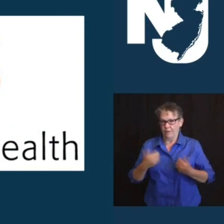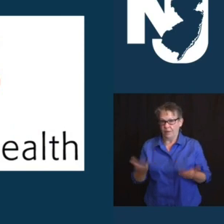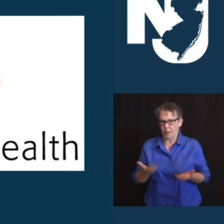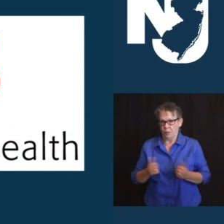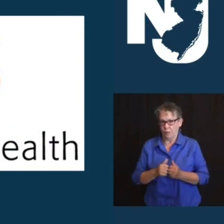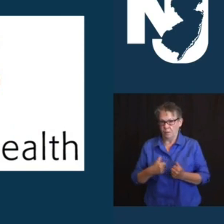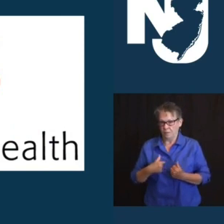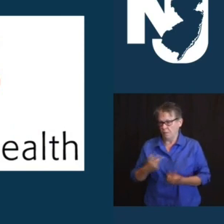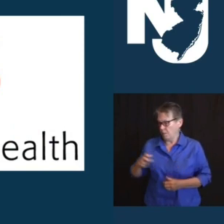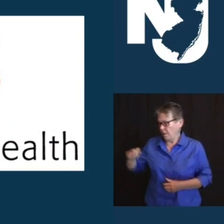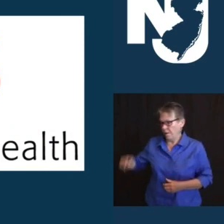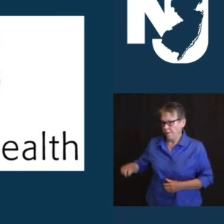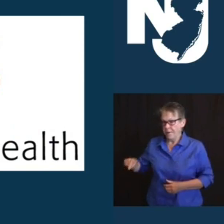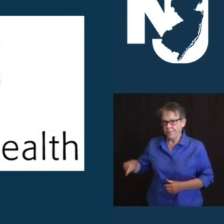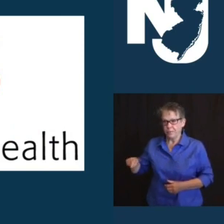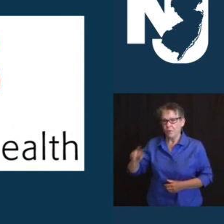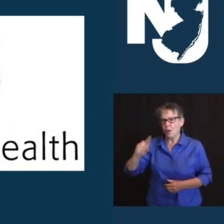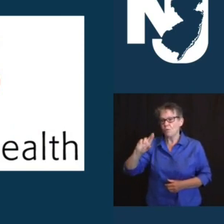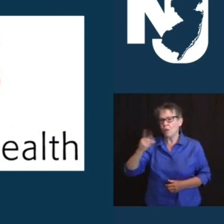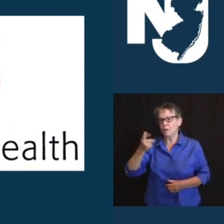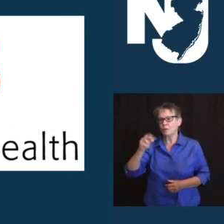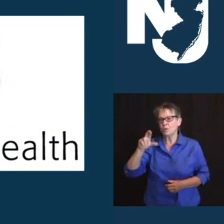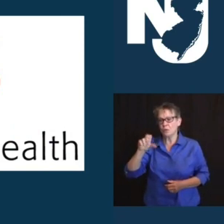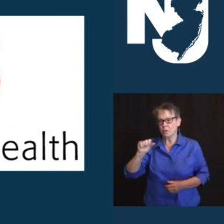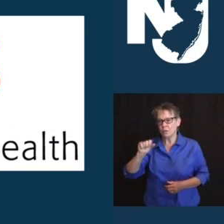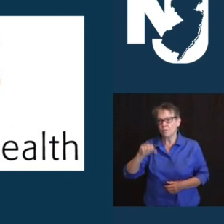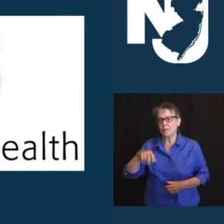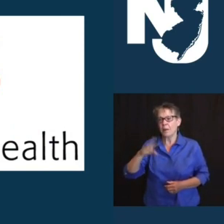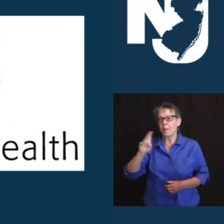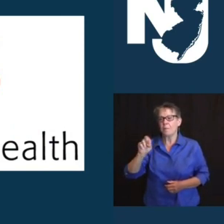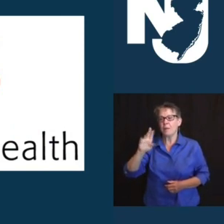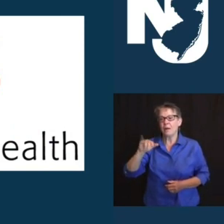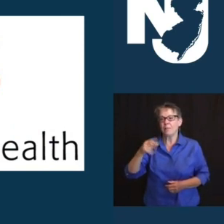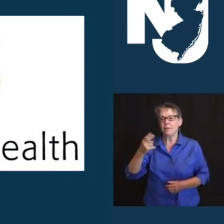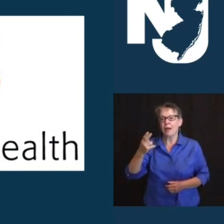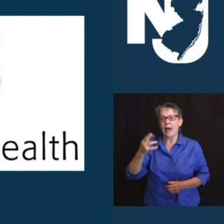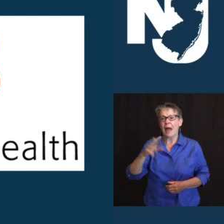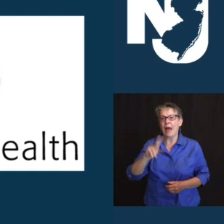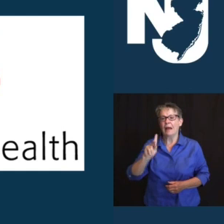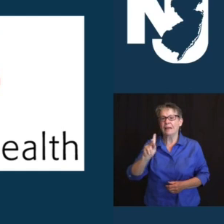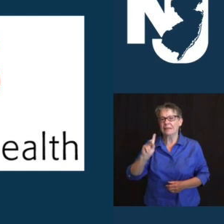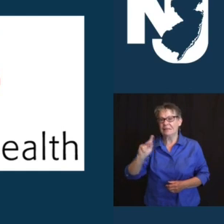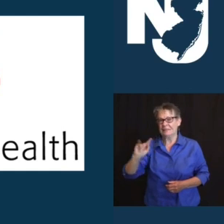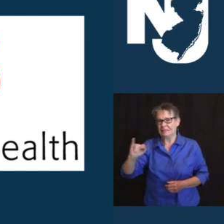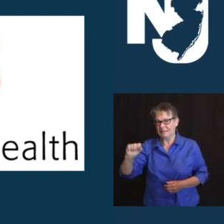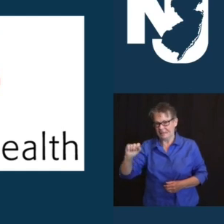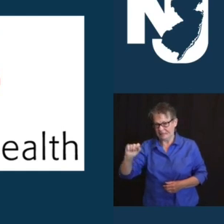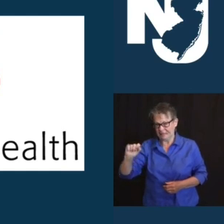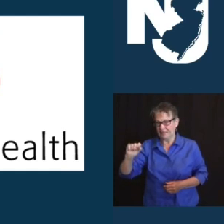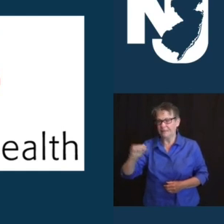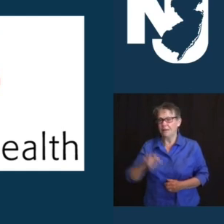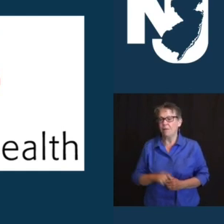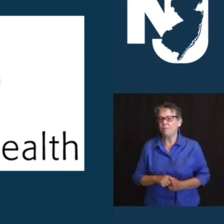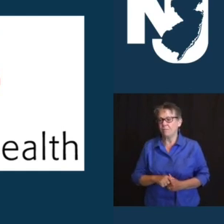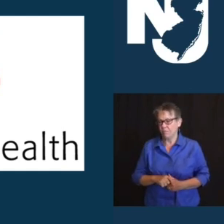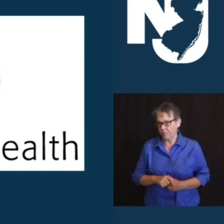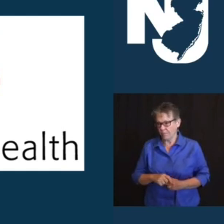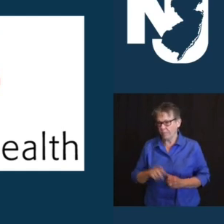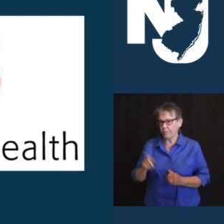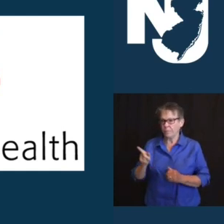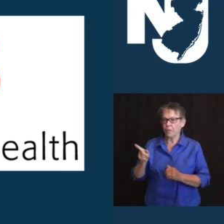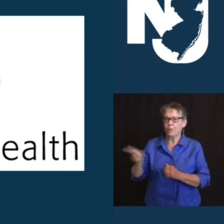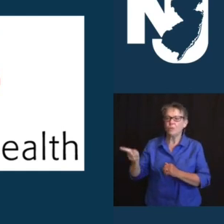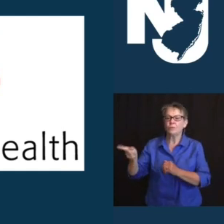Perry Halkitis, the Dean and Professor of Biostatistics and Urban Global Public Health at the School of Public Health at